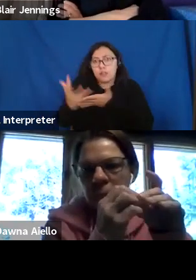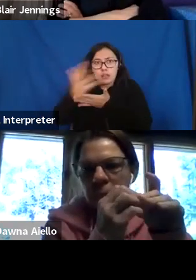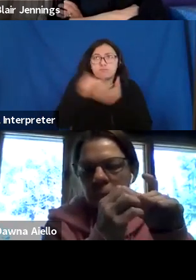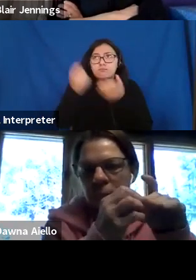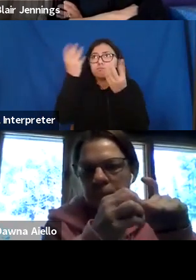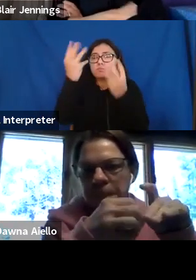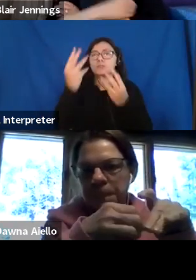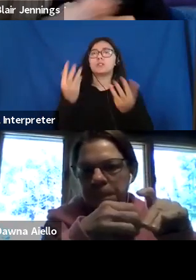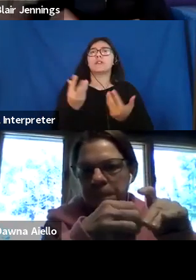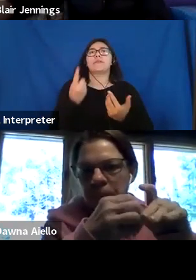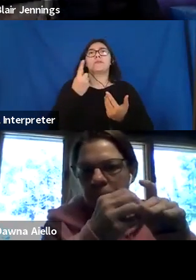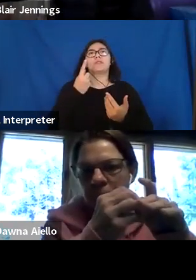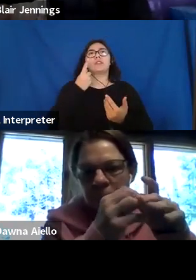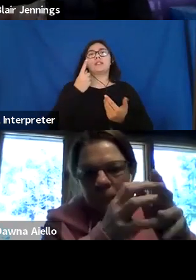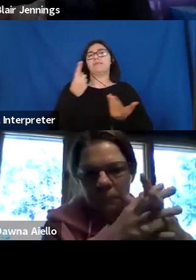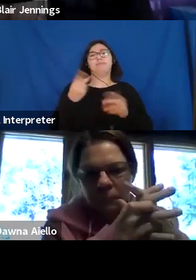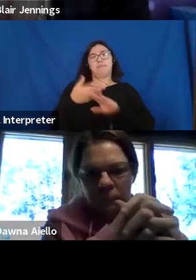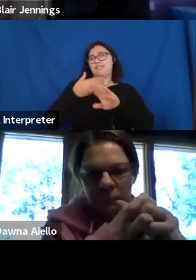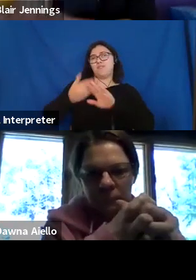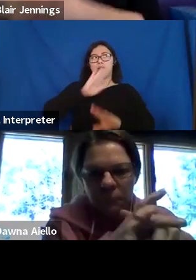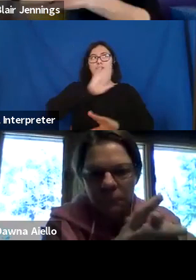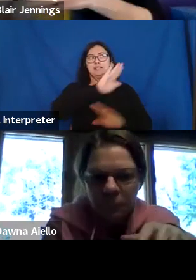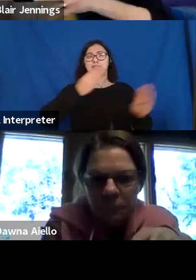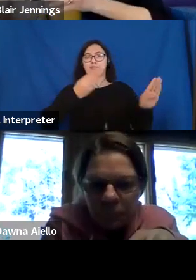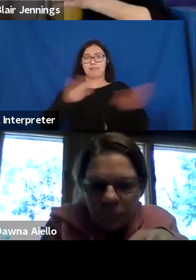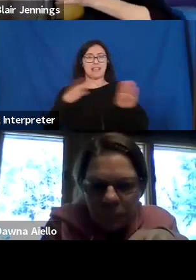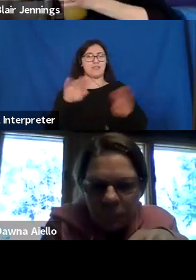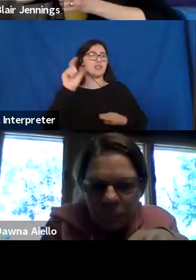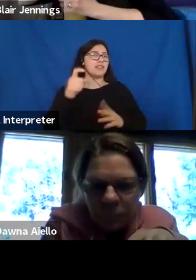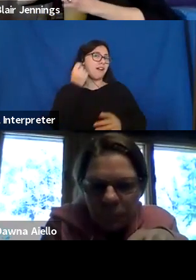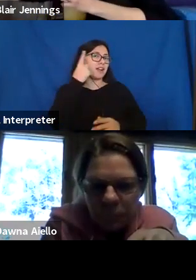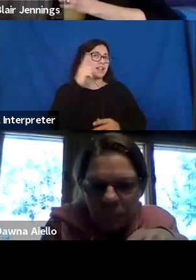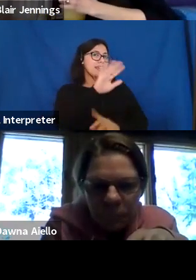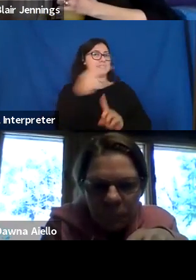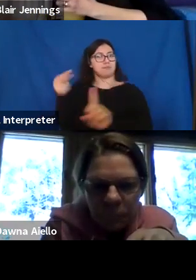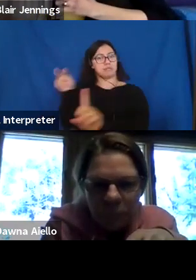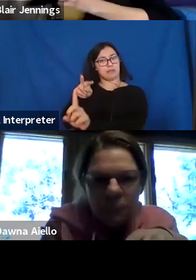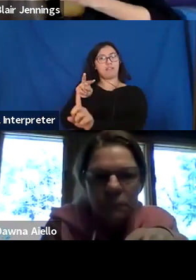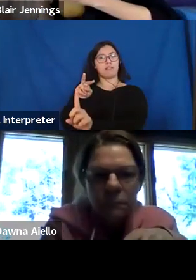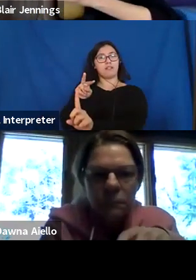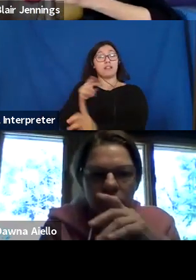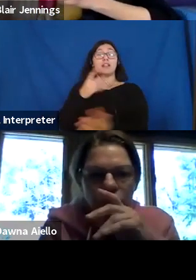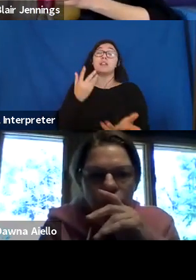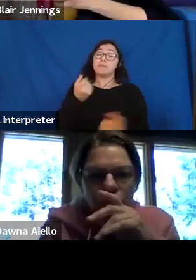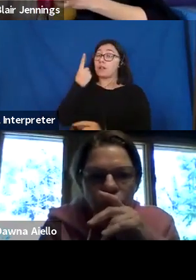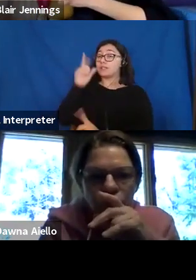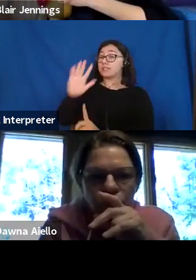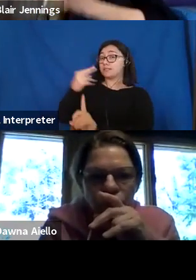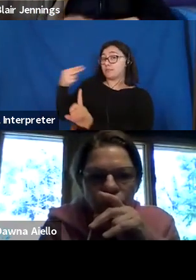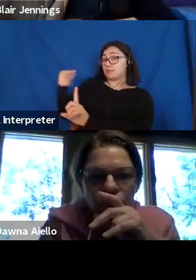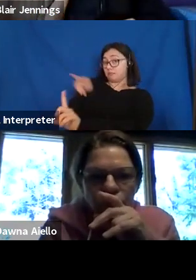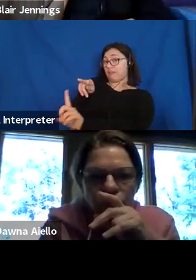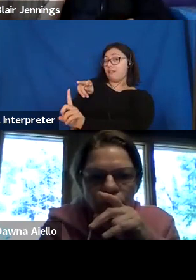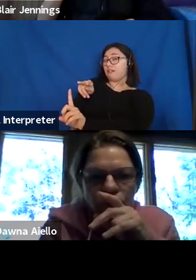to you know, before we can look at his behavior, we got to understand where he was coming from. And then once we understood what he was coming